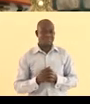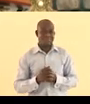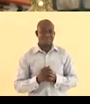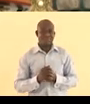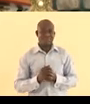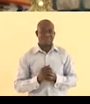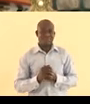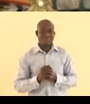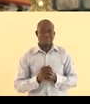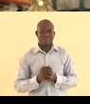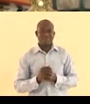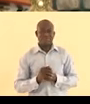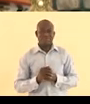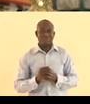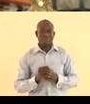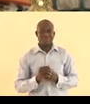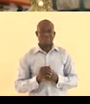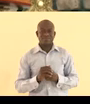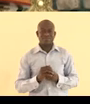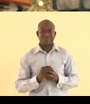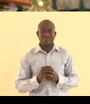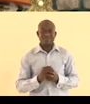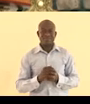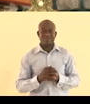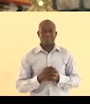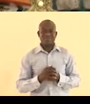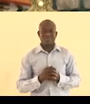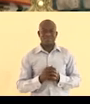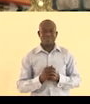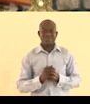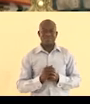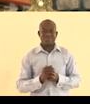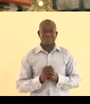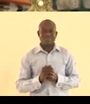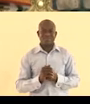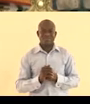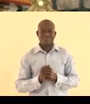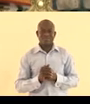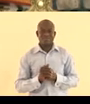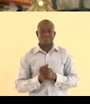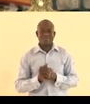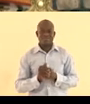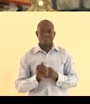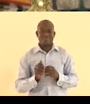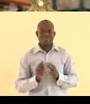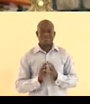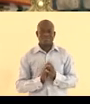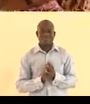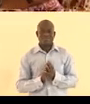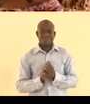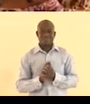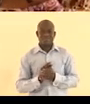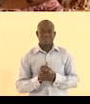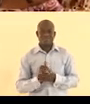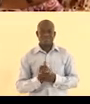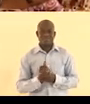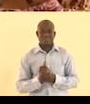does exist. Clearly it exists. It happens. I'm speaking from experience. And you know about it? Very